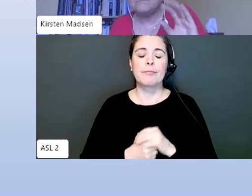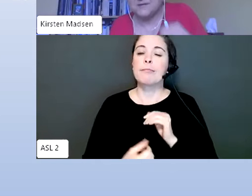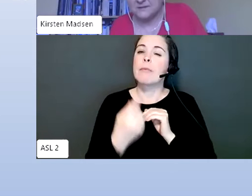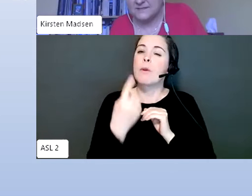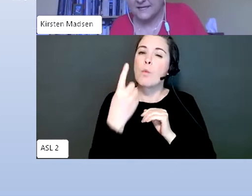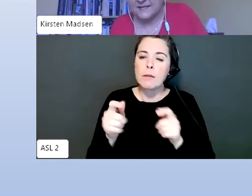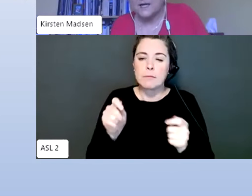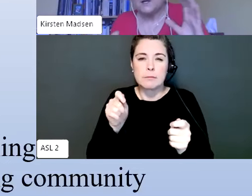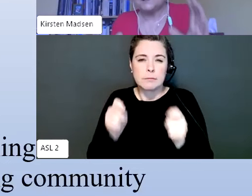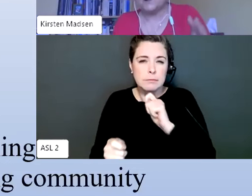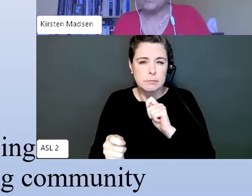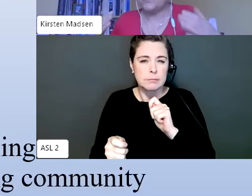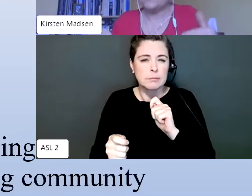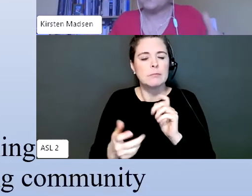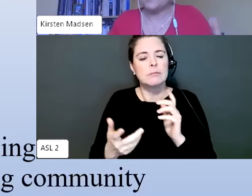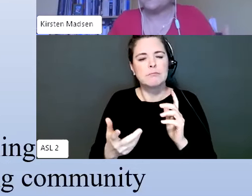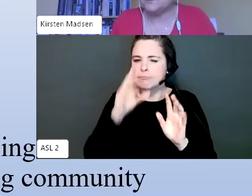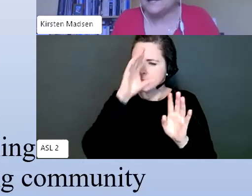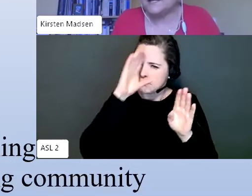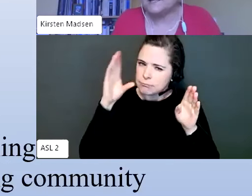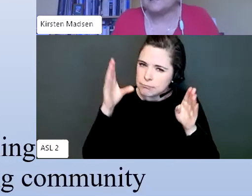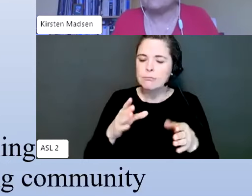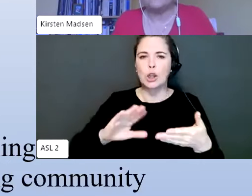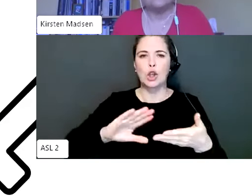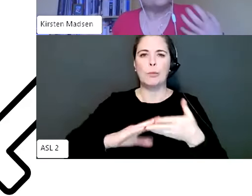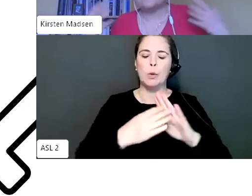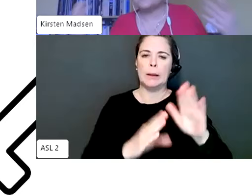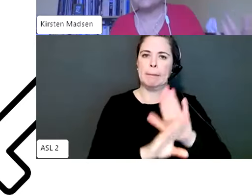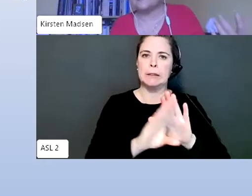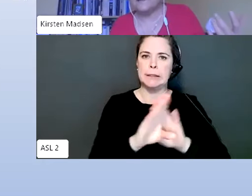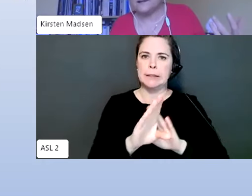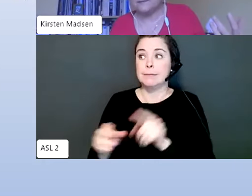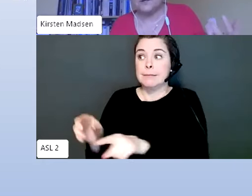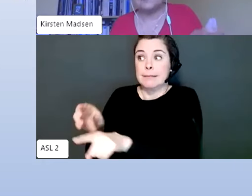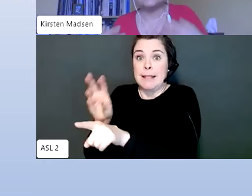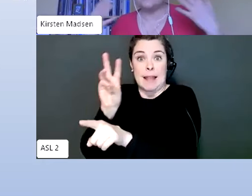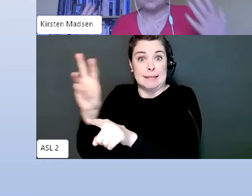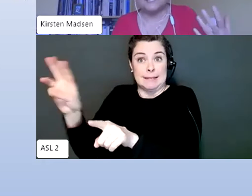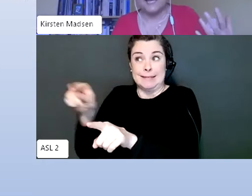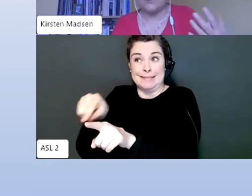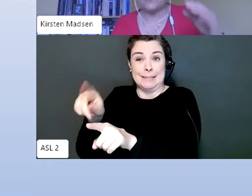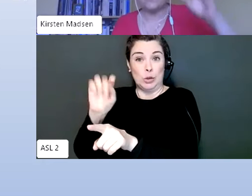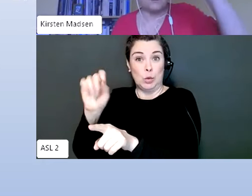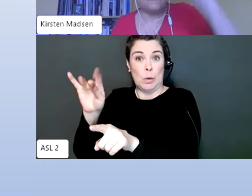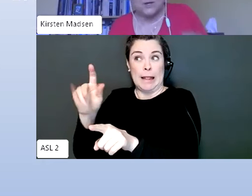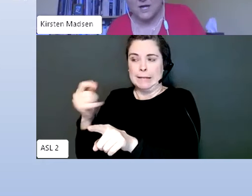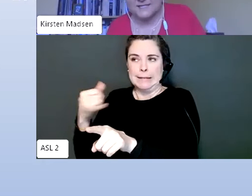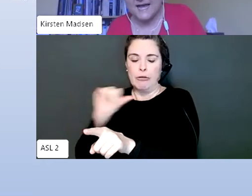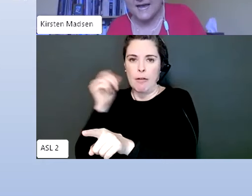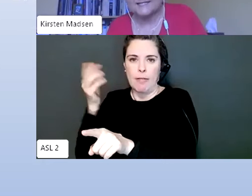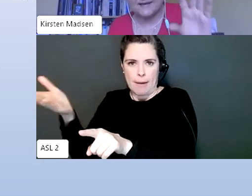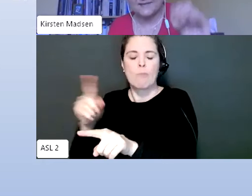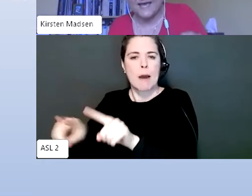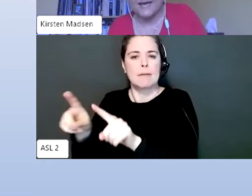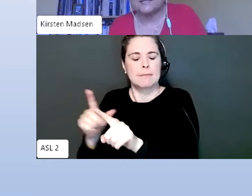community building. So though it's not in the toolkit itself, we're still available to communicate with. There'll be